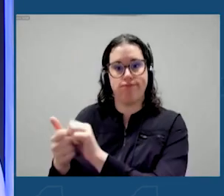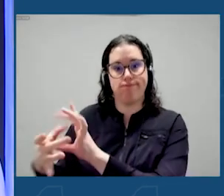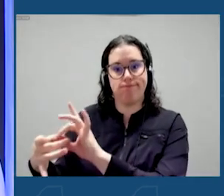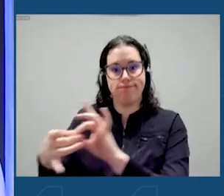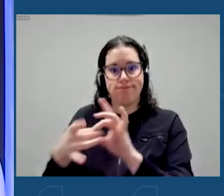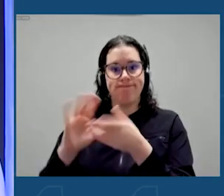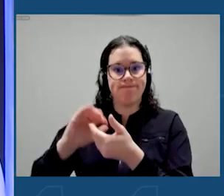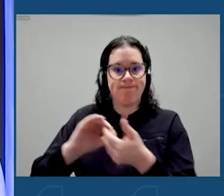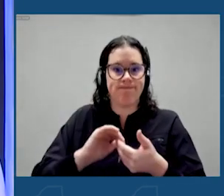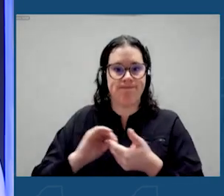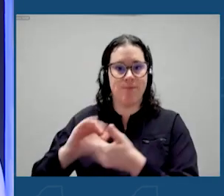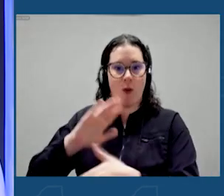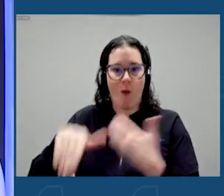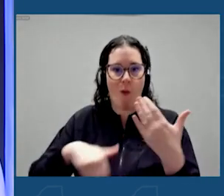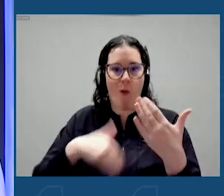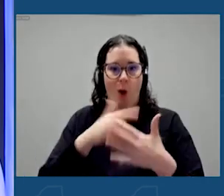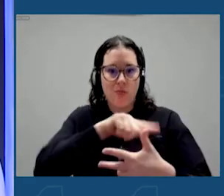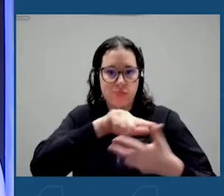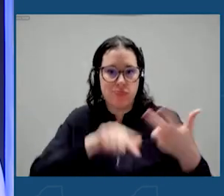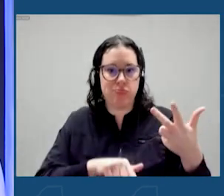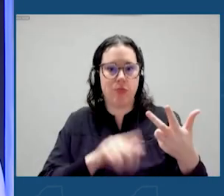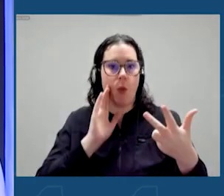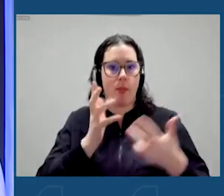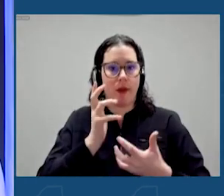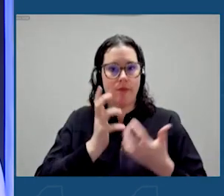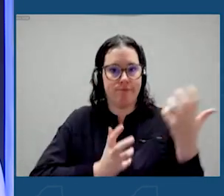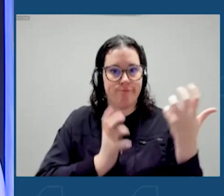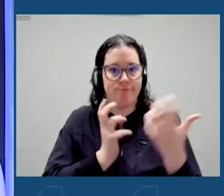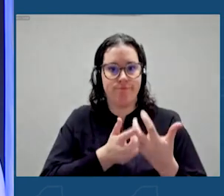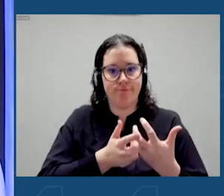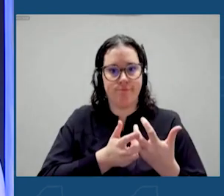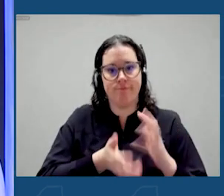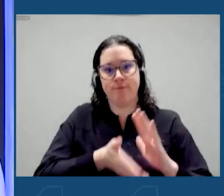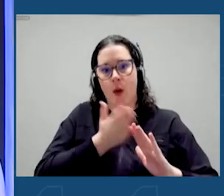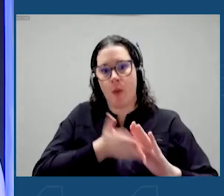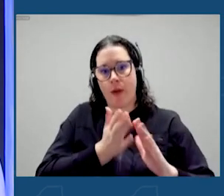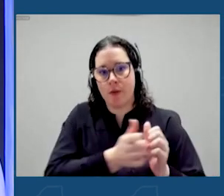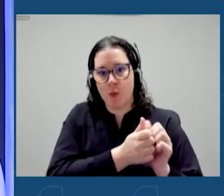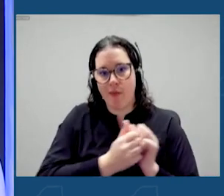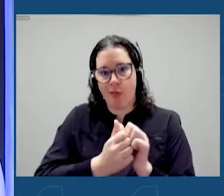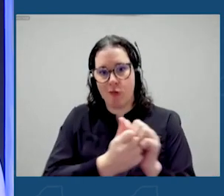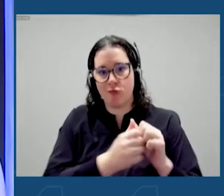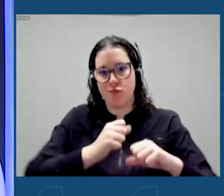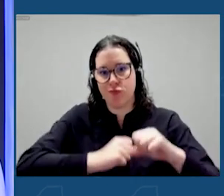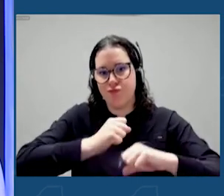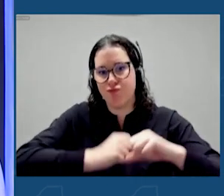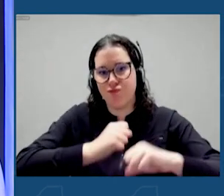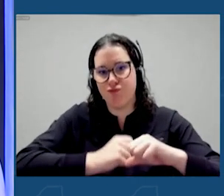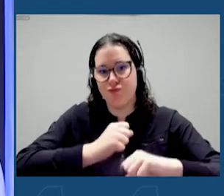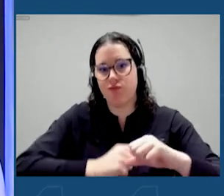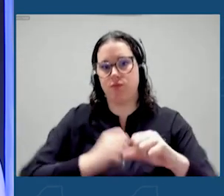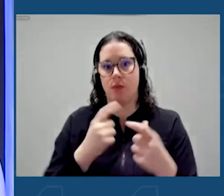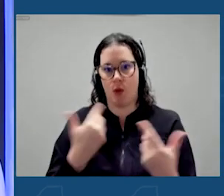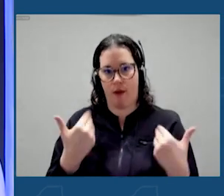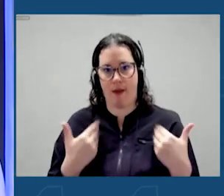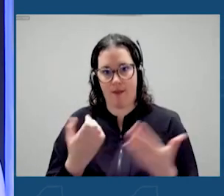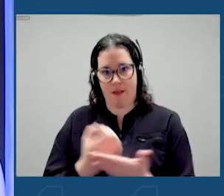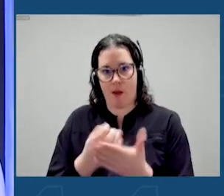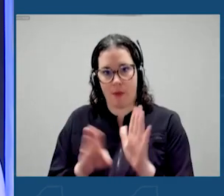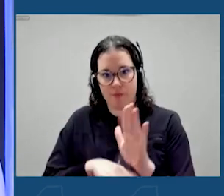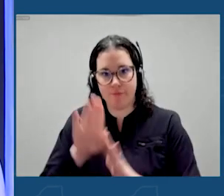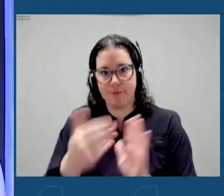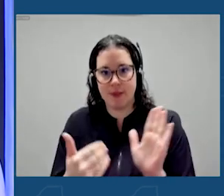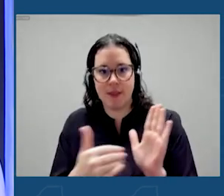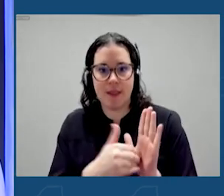all cylinders operating on the same engine to regain our economy, regain